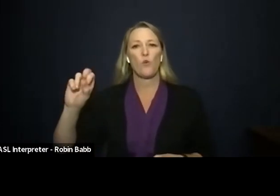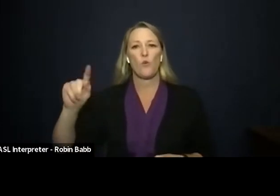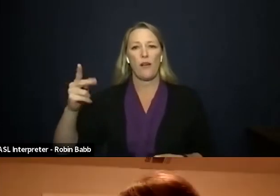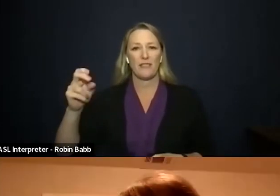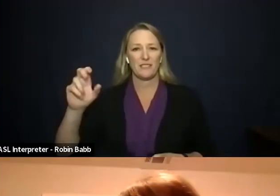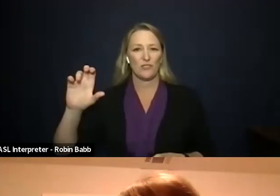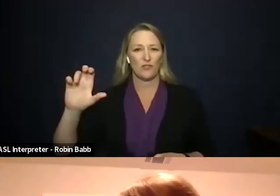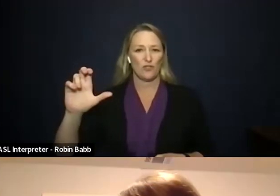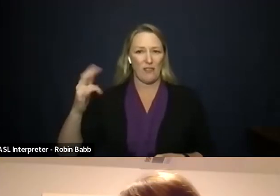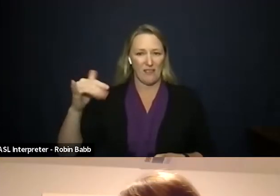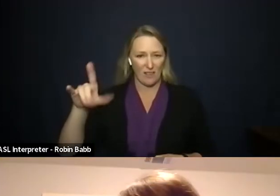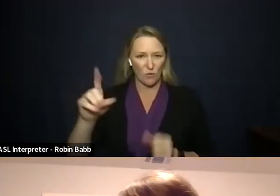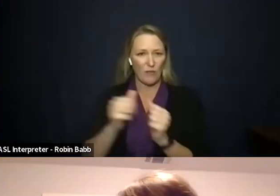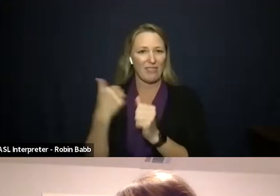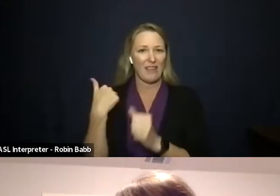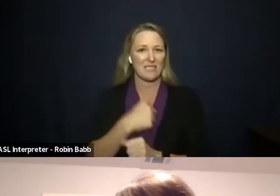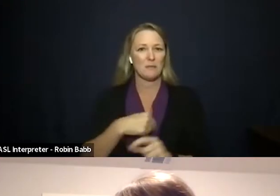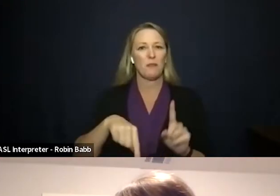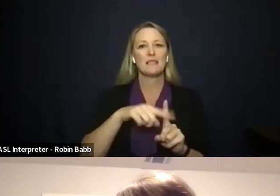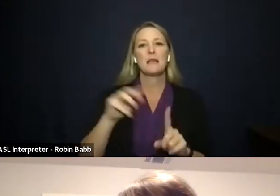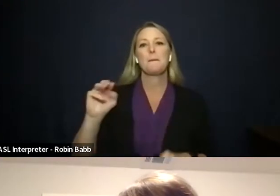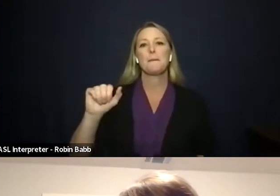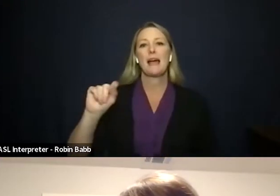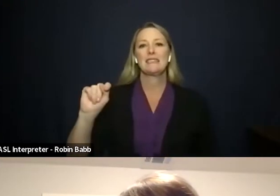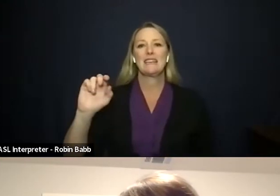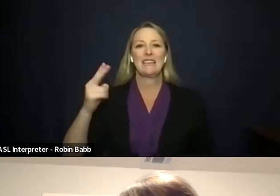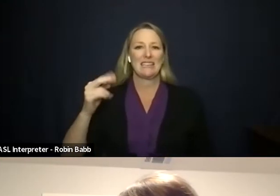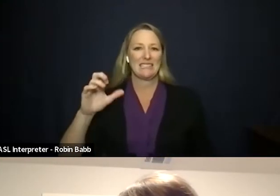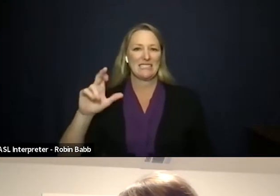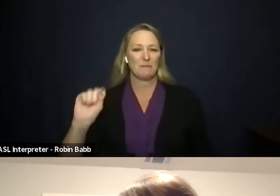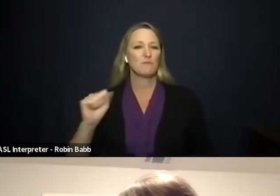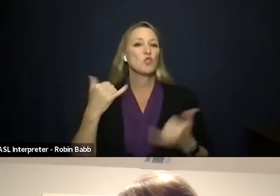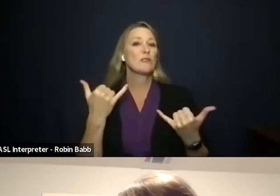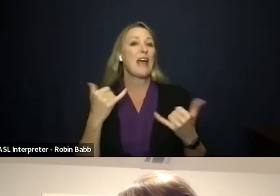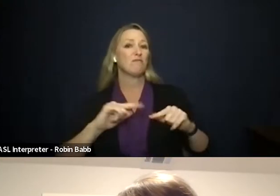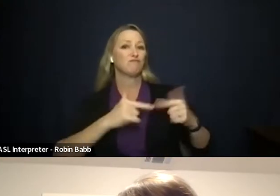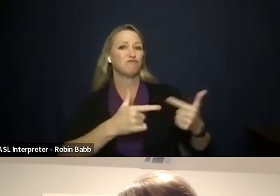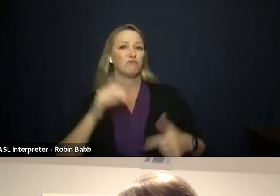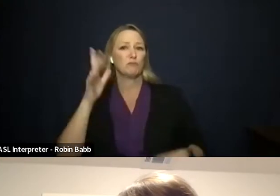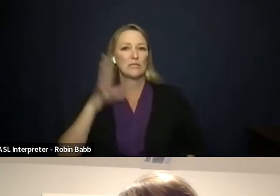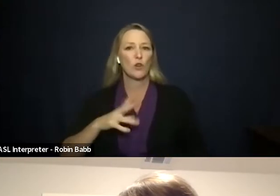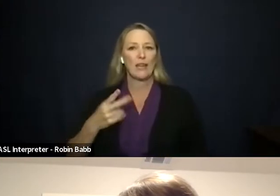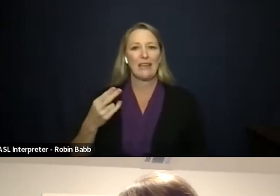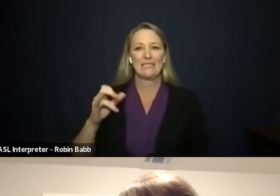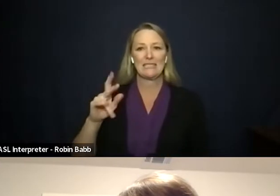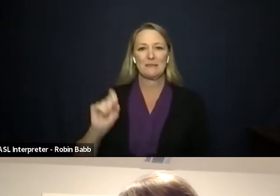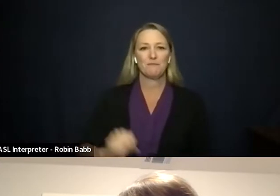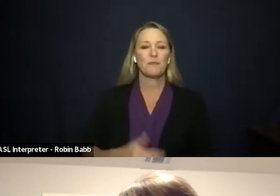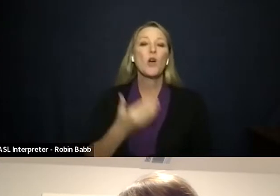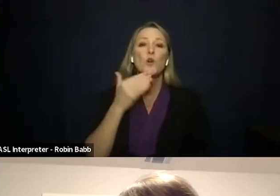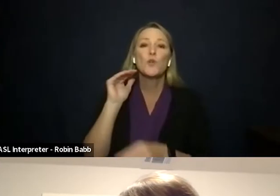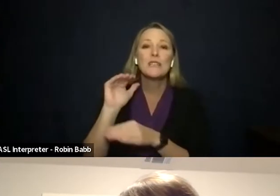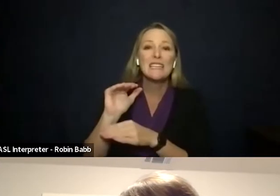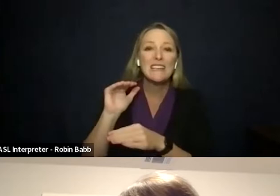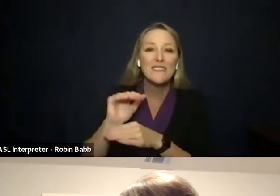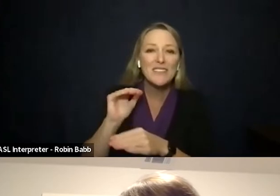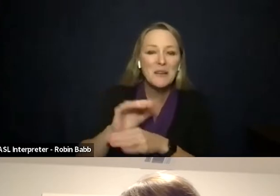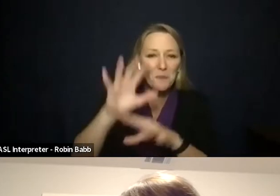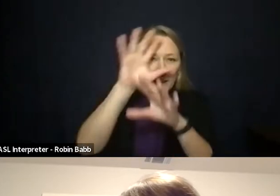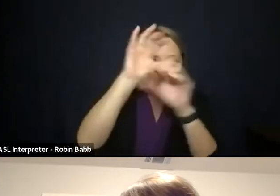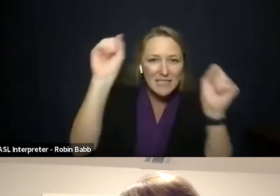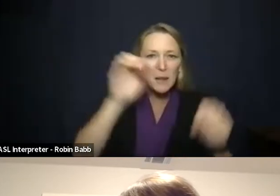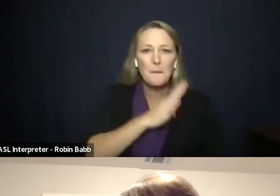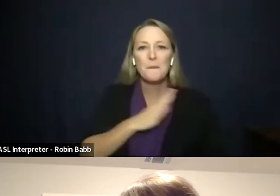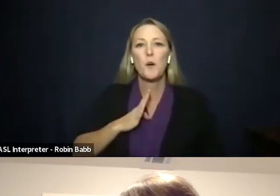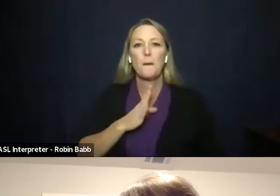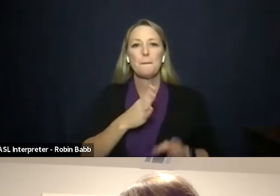matt higgs with that i'll turn it over to mr vince good evening president munoz board members and dr